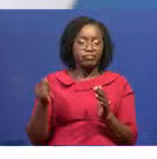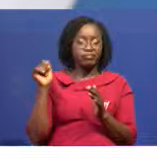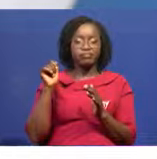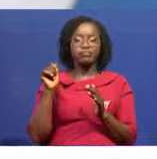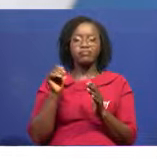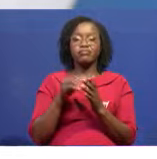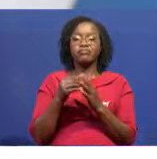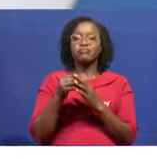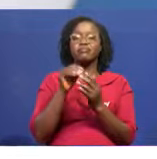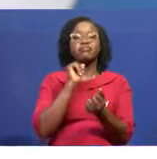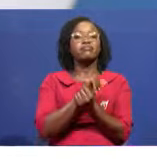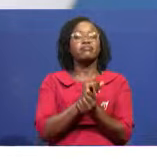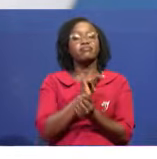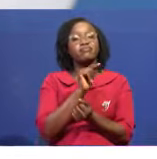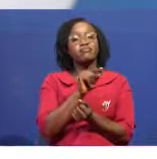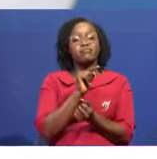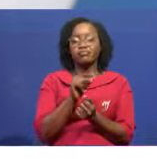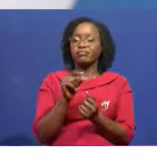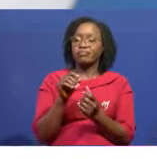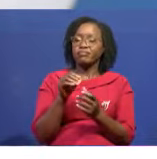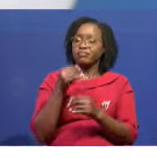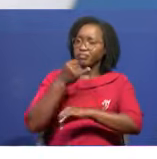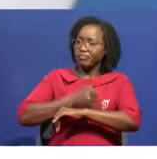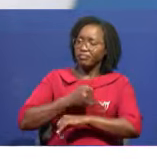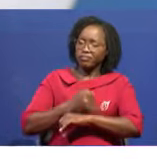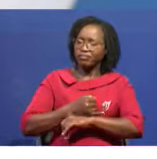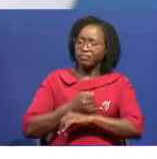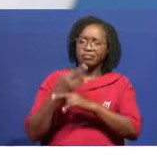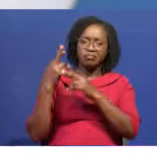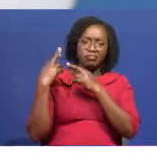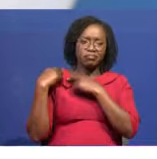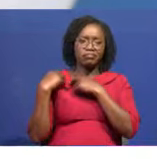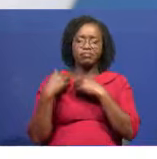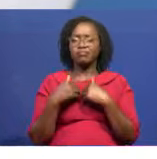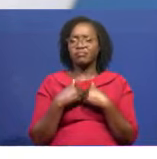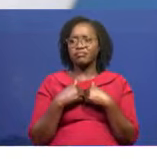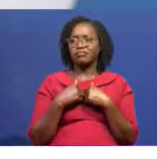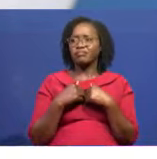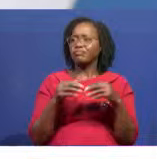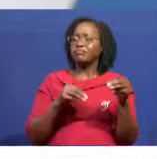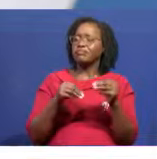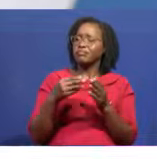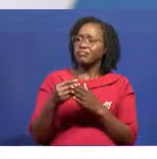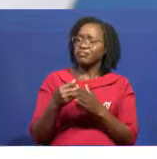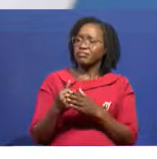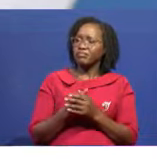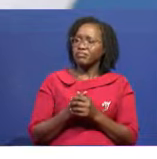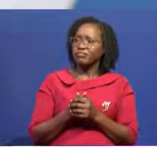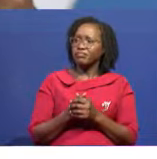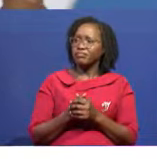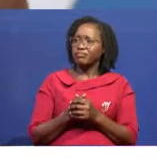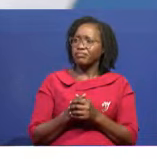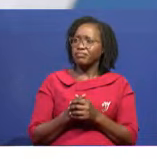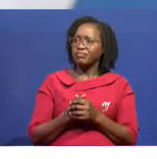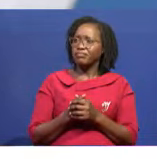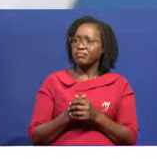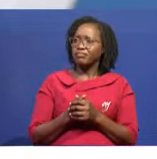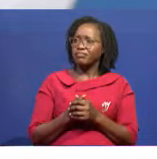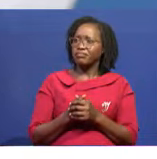have convicted this one. Or if it's an institution that is charged with the responsibility of managing finances, you only need to do is